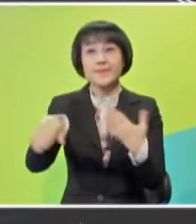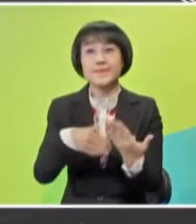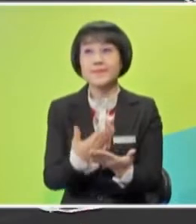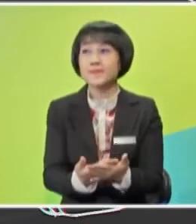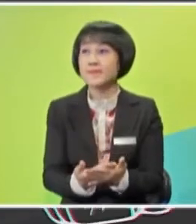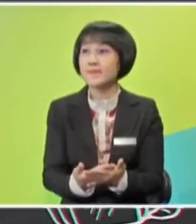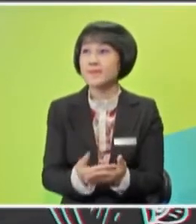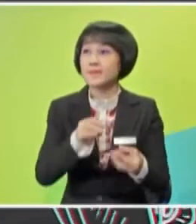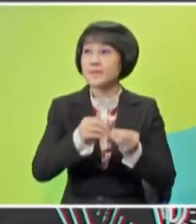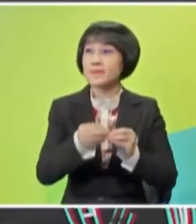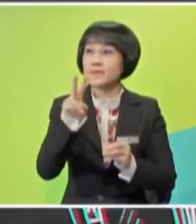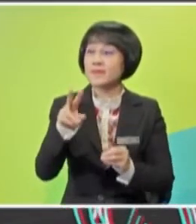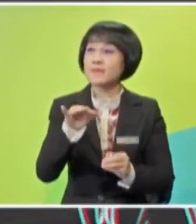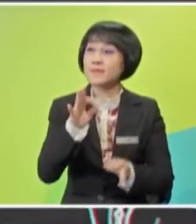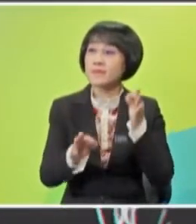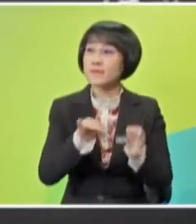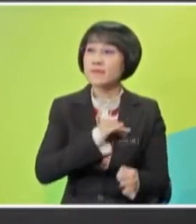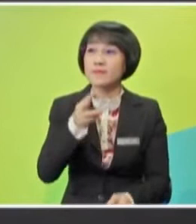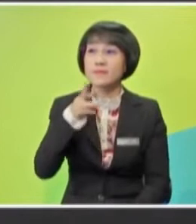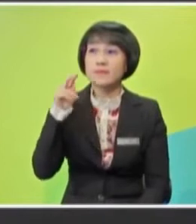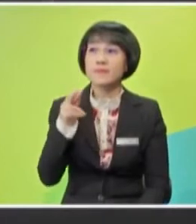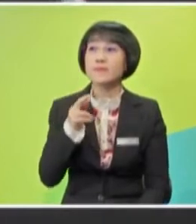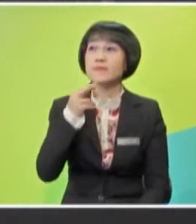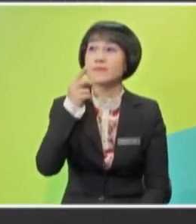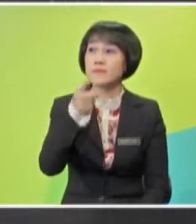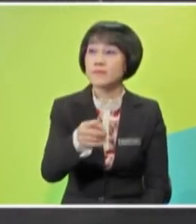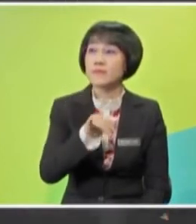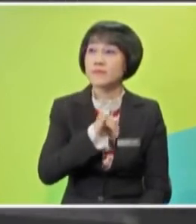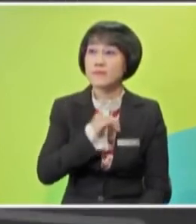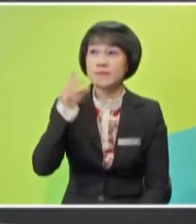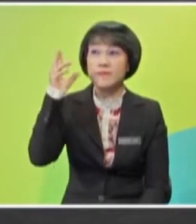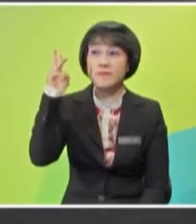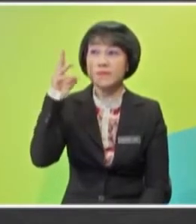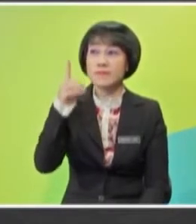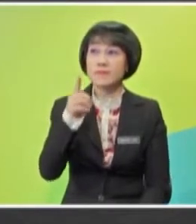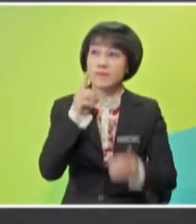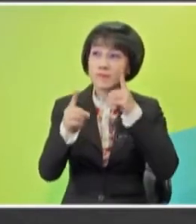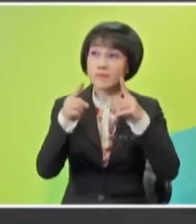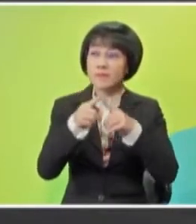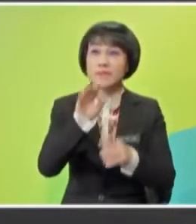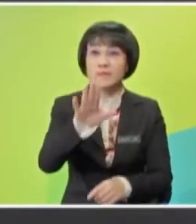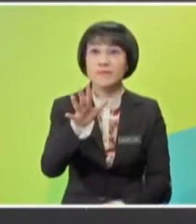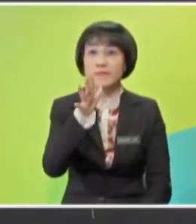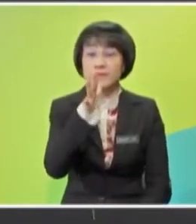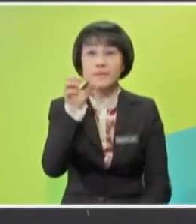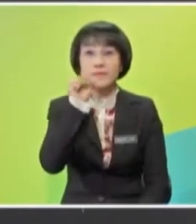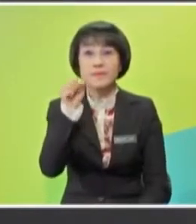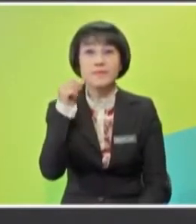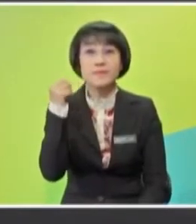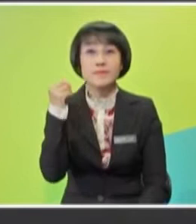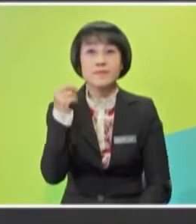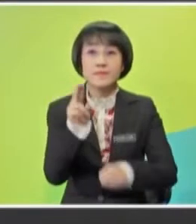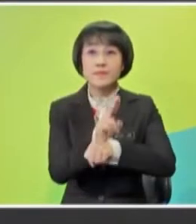If I were you, it's to talk to your mom. She usually knows what to do. The answer